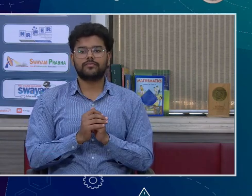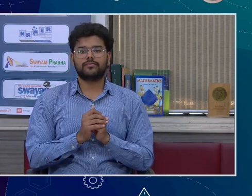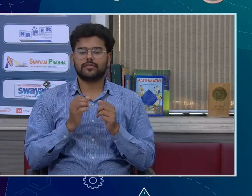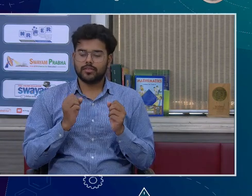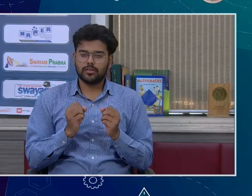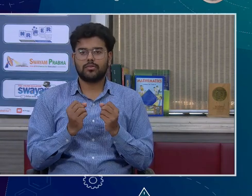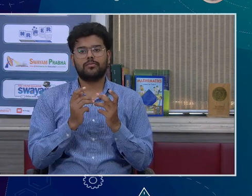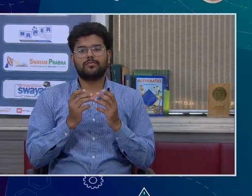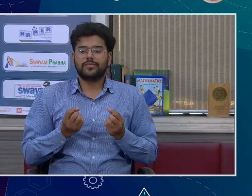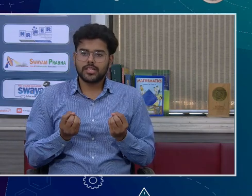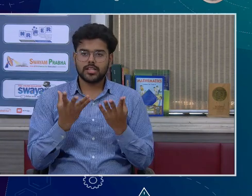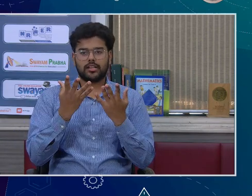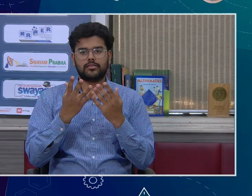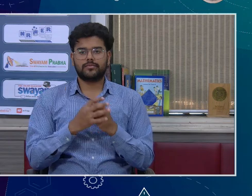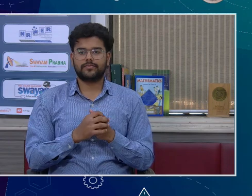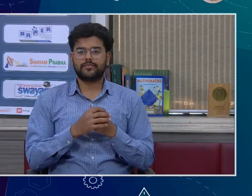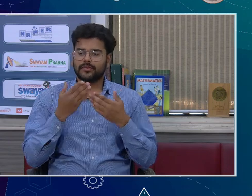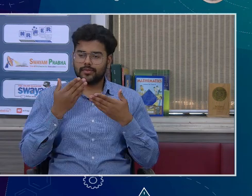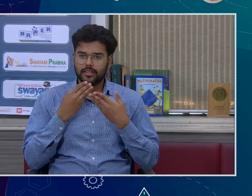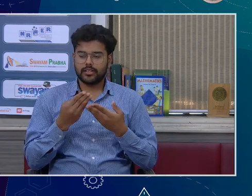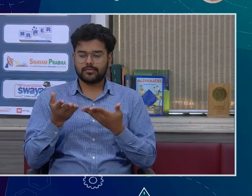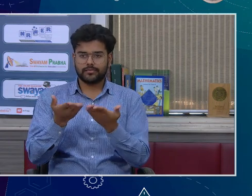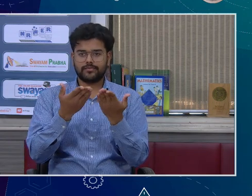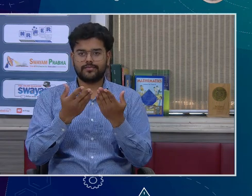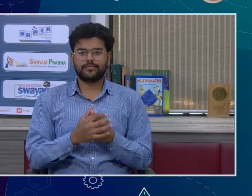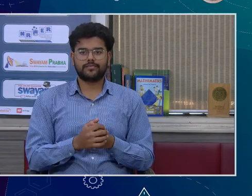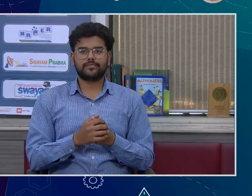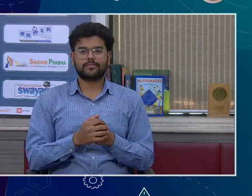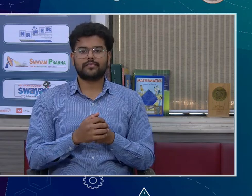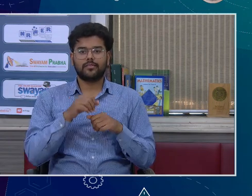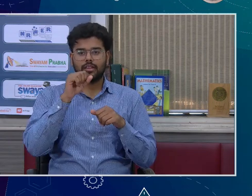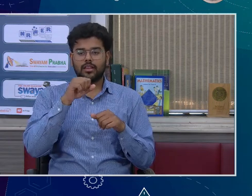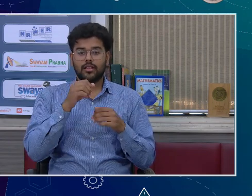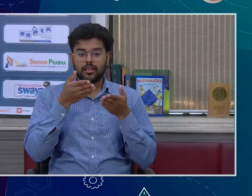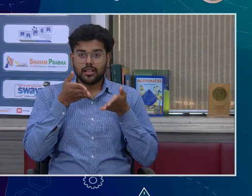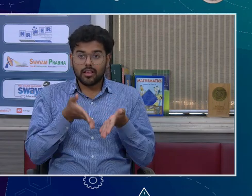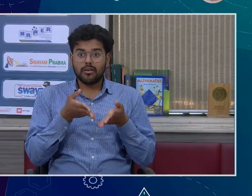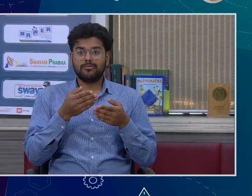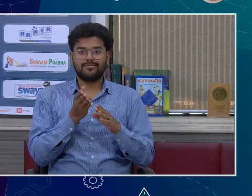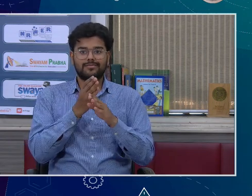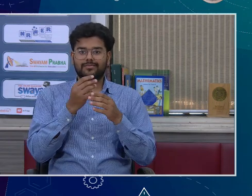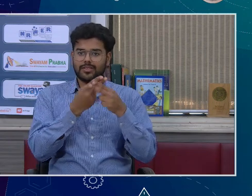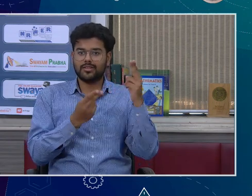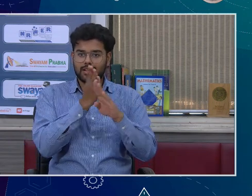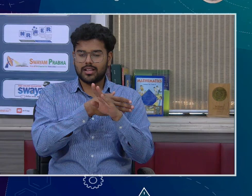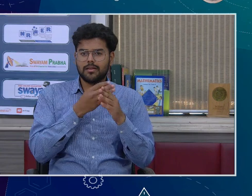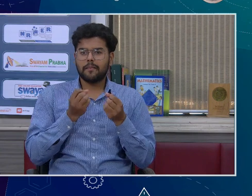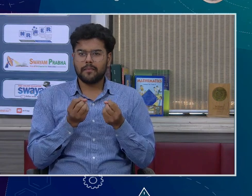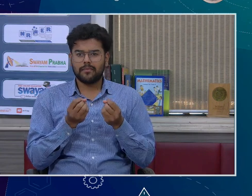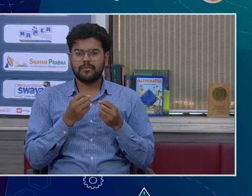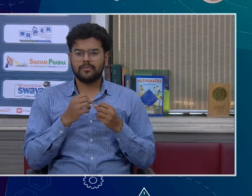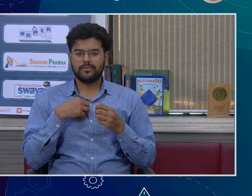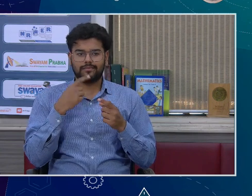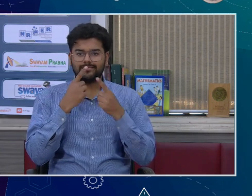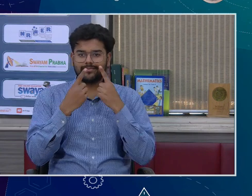So, should we begin with the story? Yes, please. Okay. Now, before we start off with the story, now since we're talking